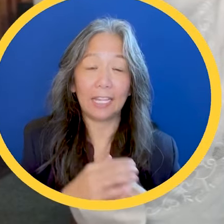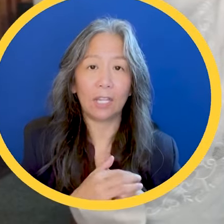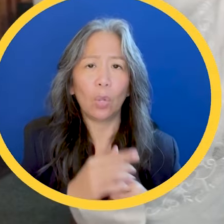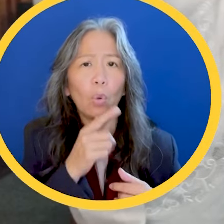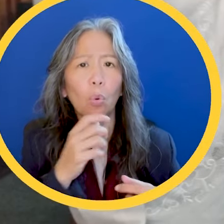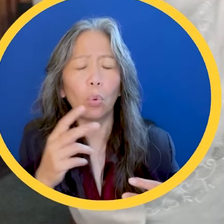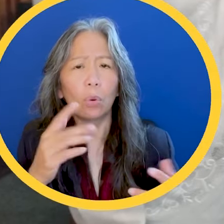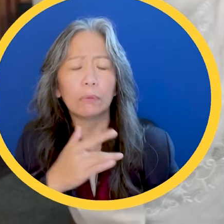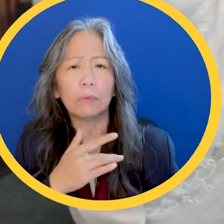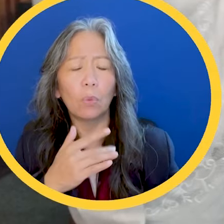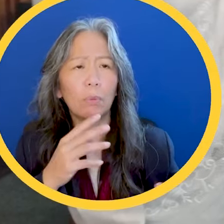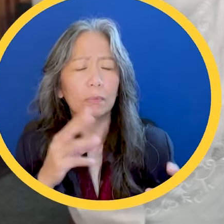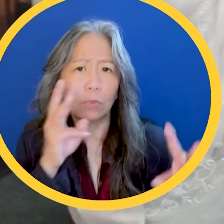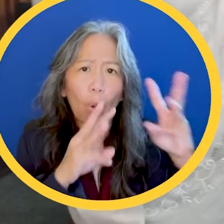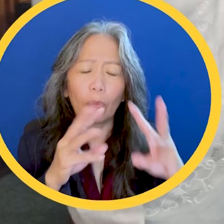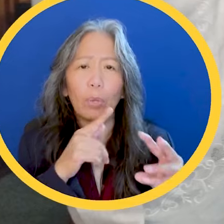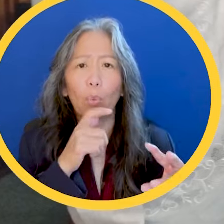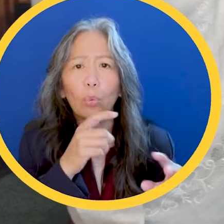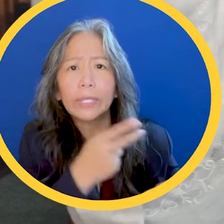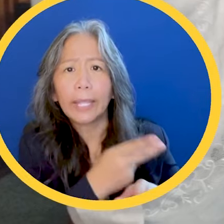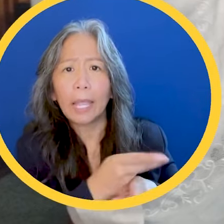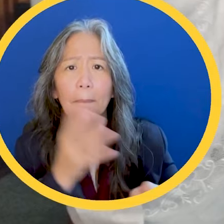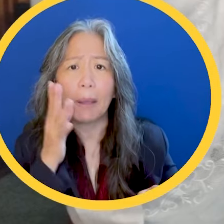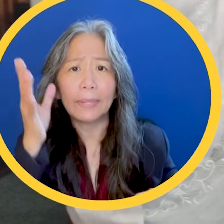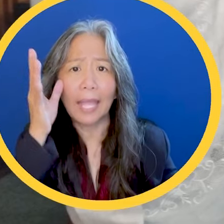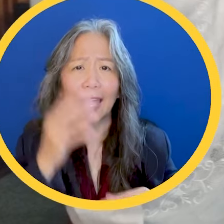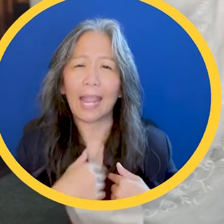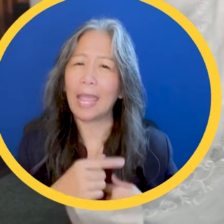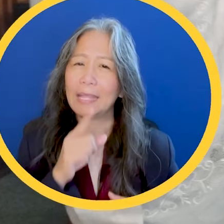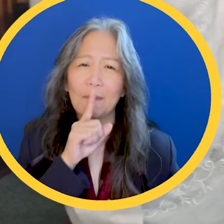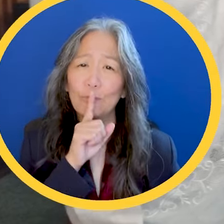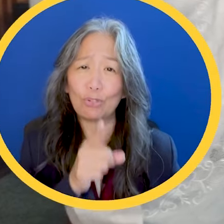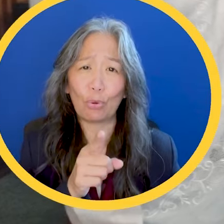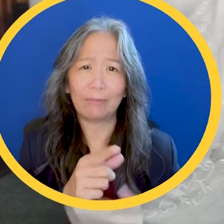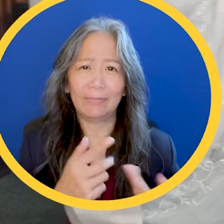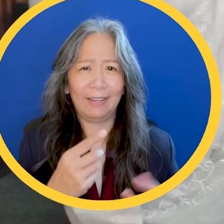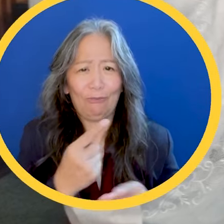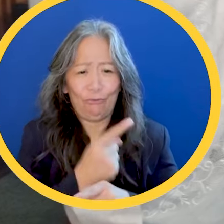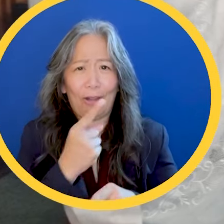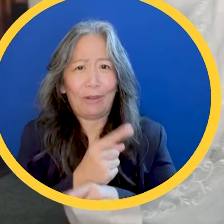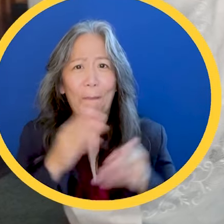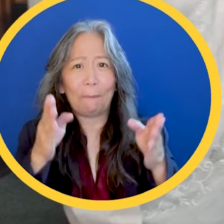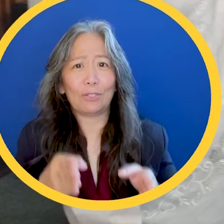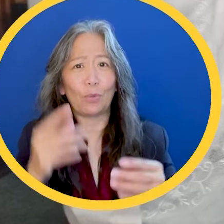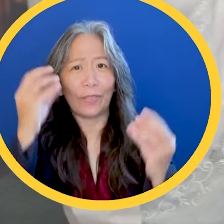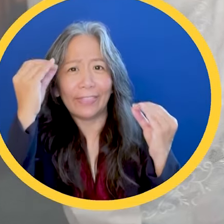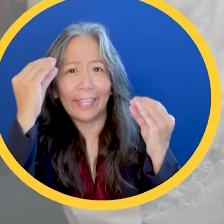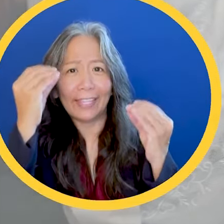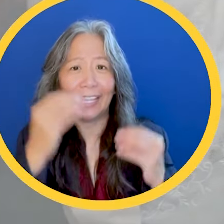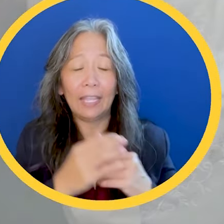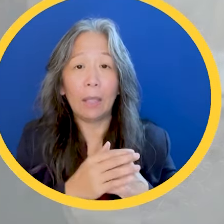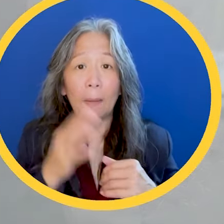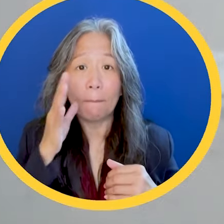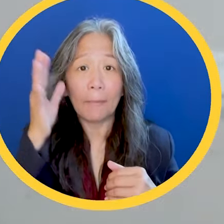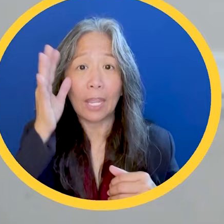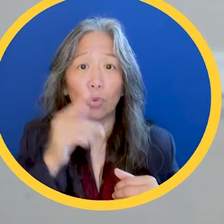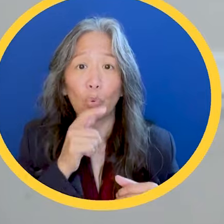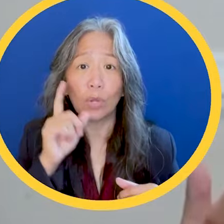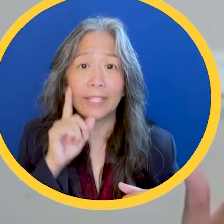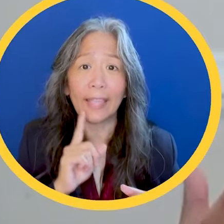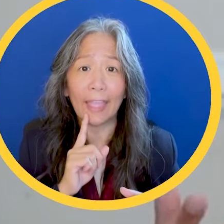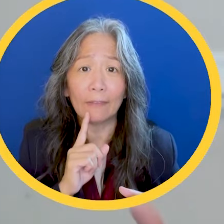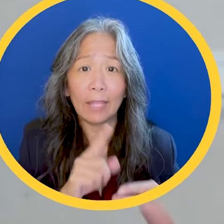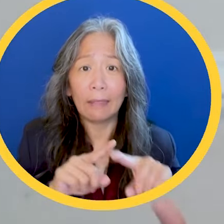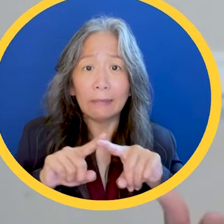because just like what he said, we were worried of who's going to take care of mom and dad. I'm sure, in a regular person's thinking, they